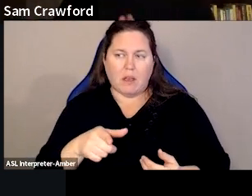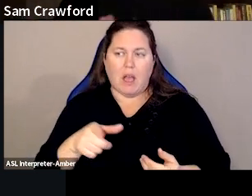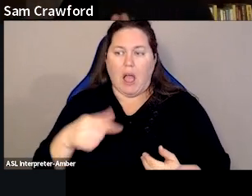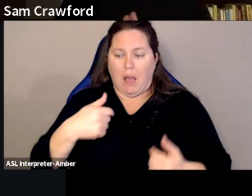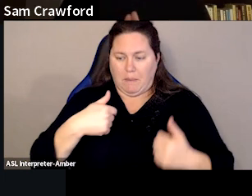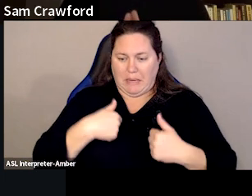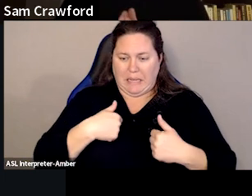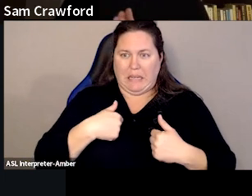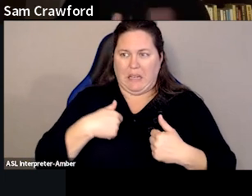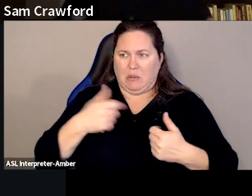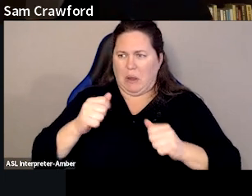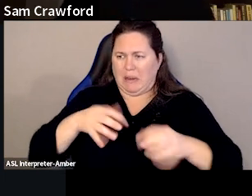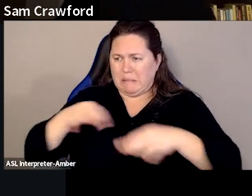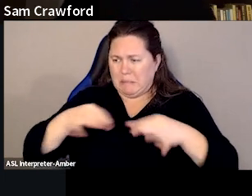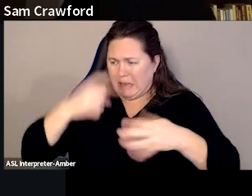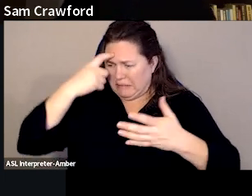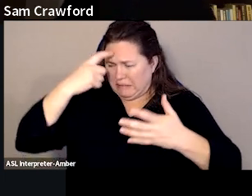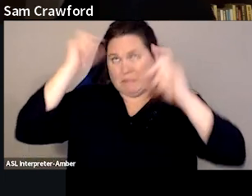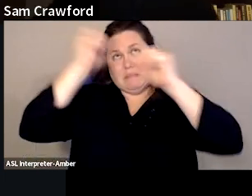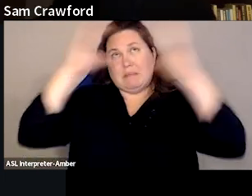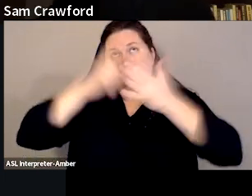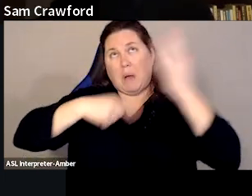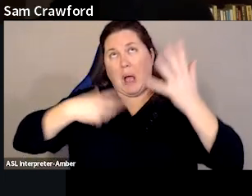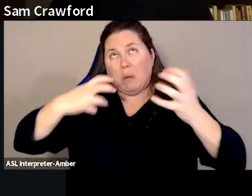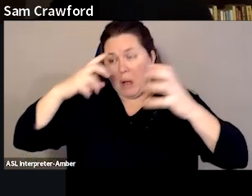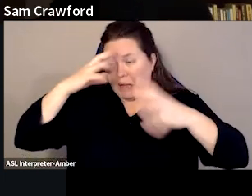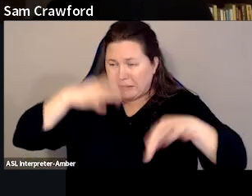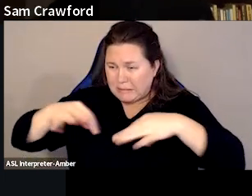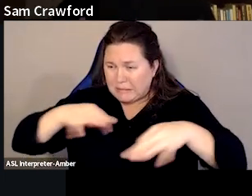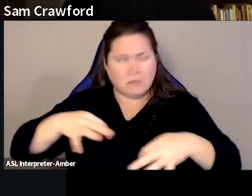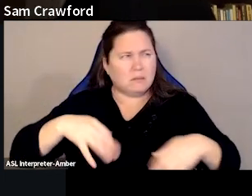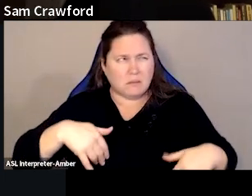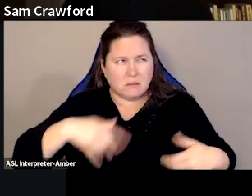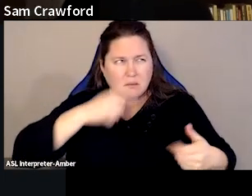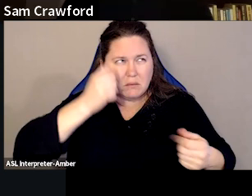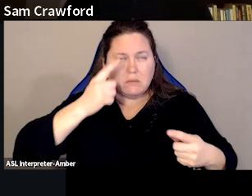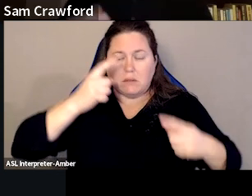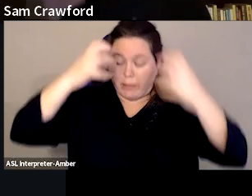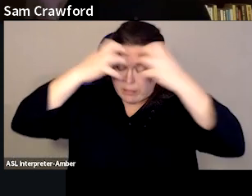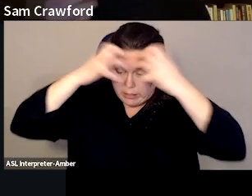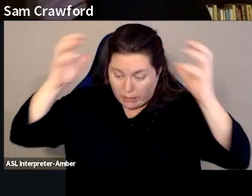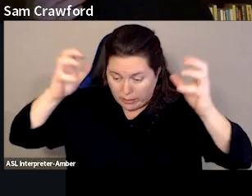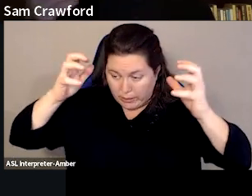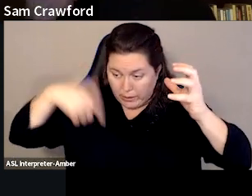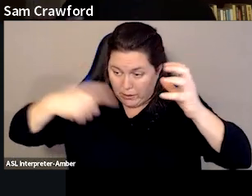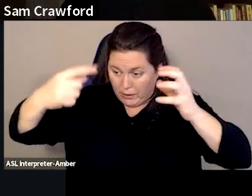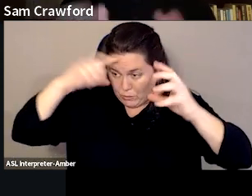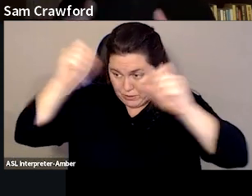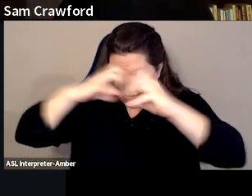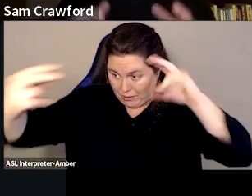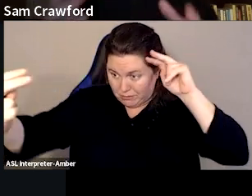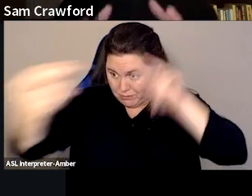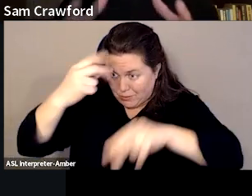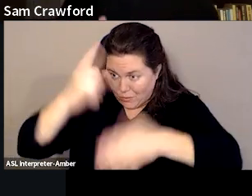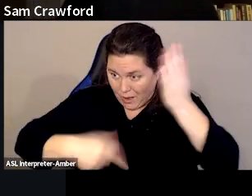want, you can show them. So no-code platforms, they allow you to quickly act on ideas and actually visually build